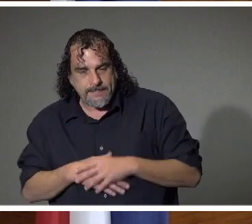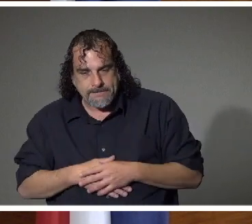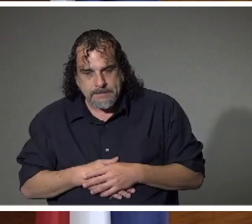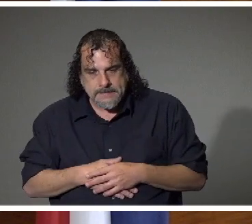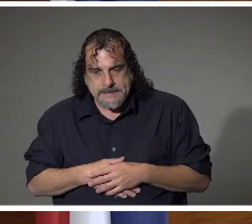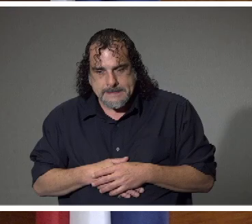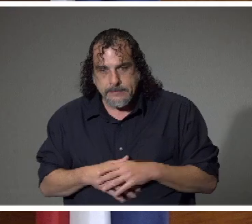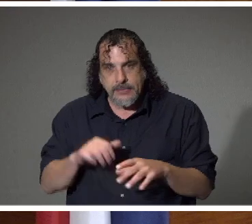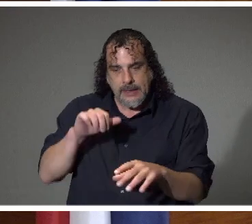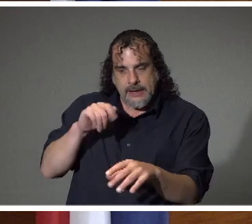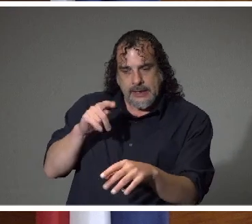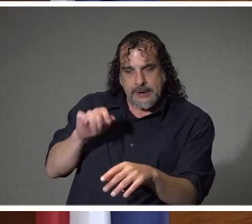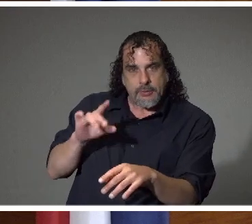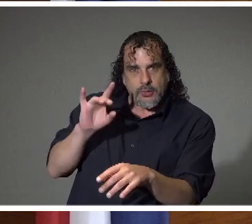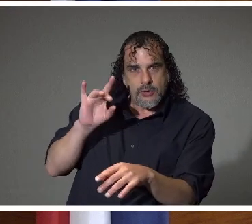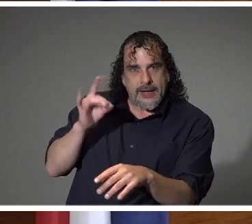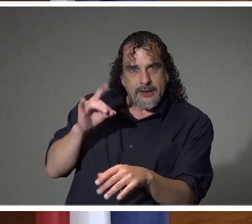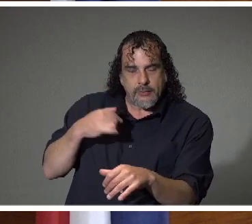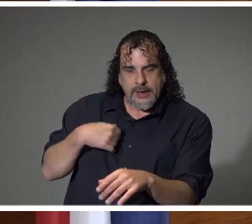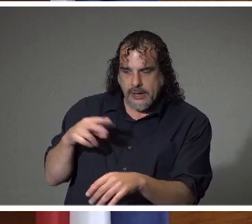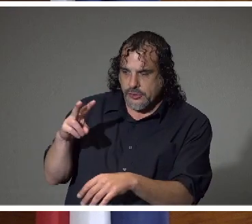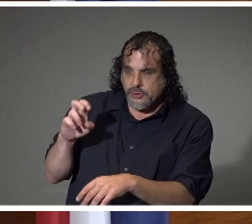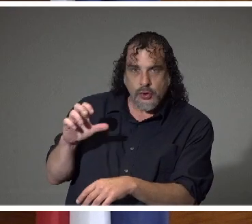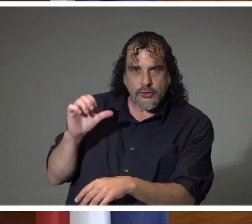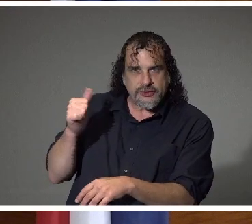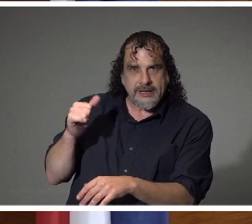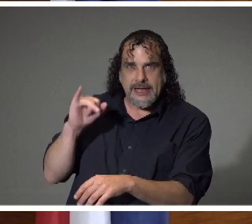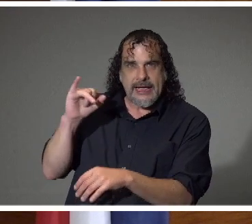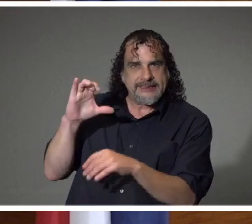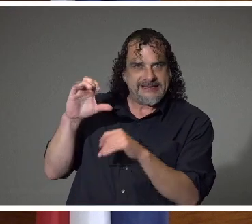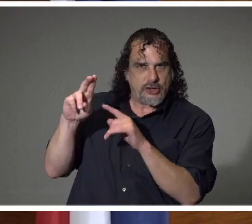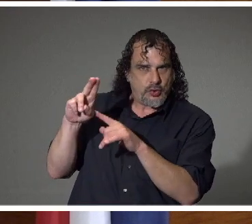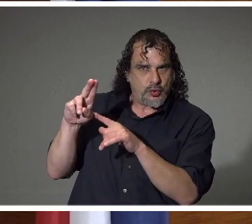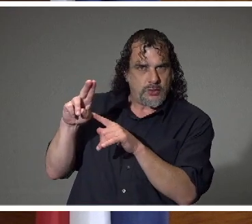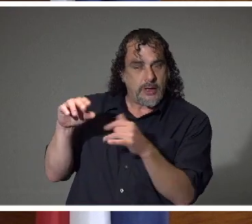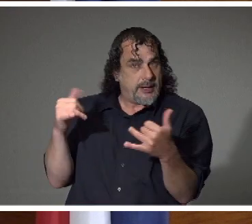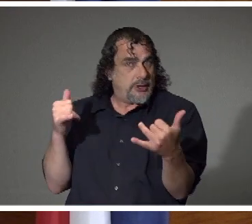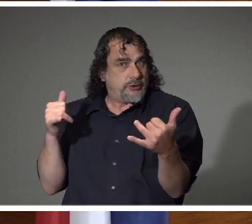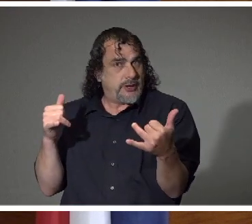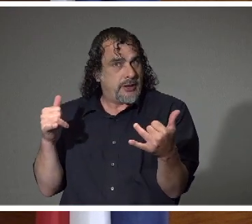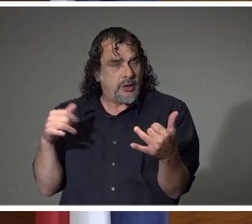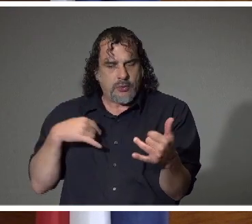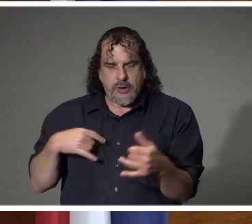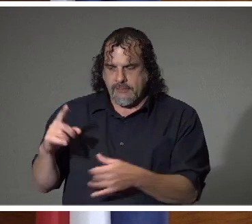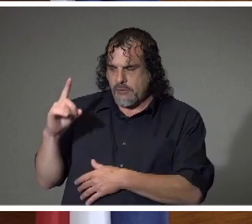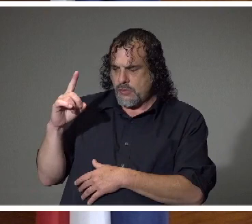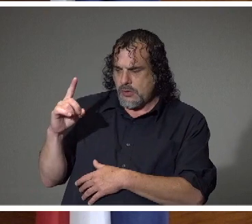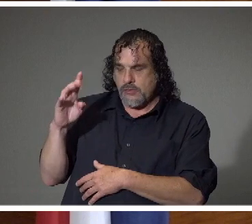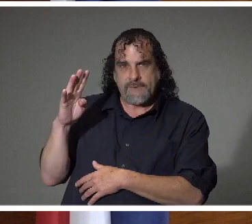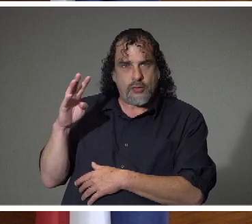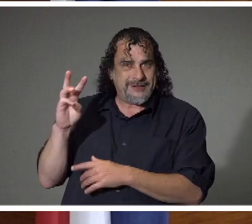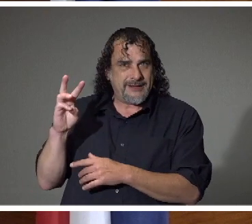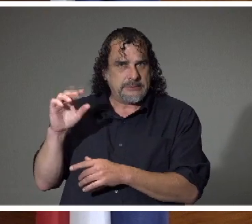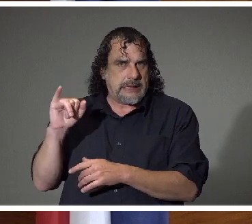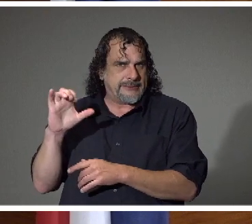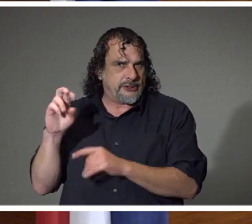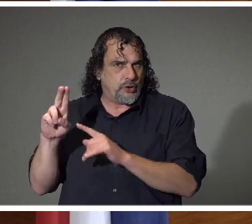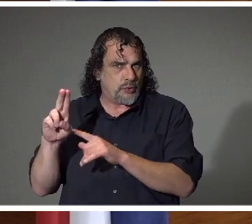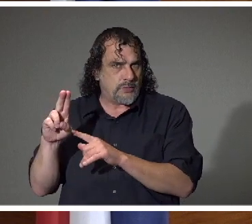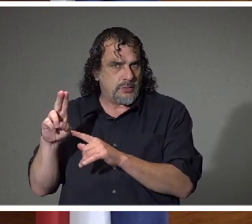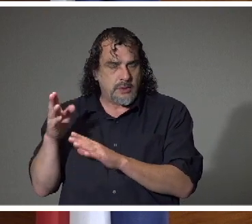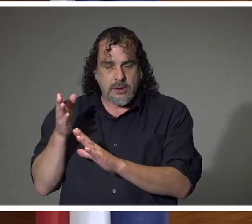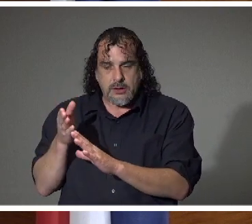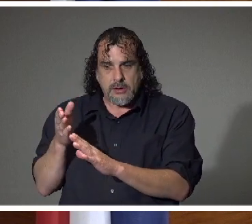8th, we had 210 patients in the ICU. Today, we have 146. The day